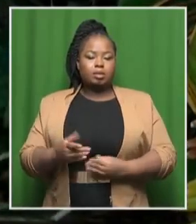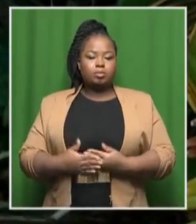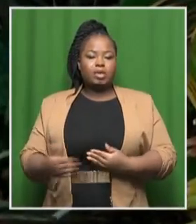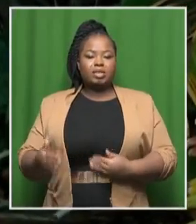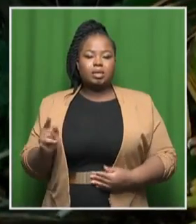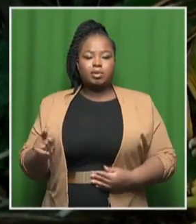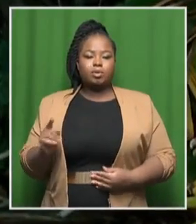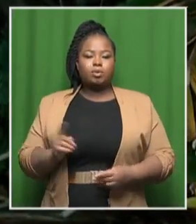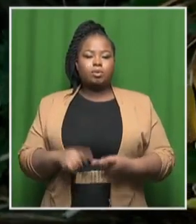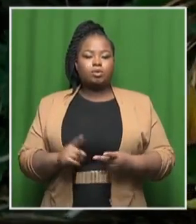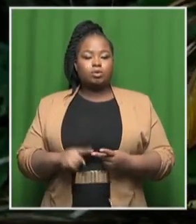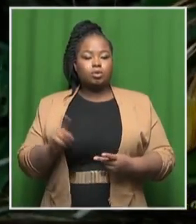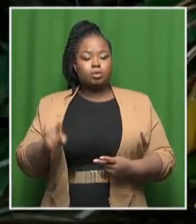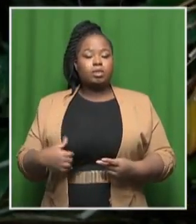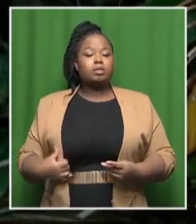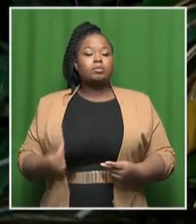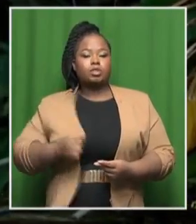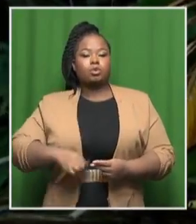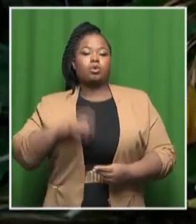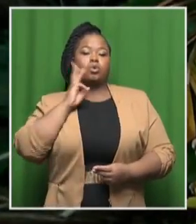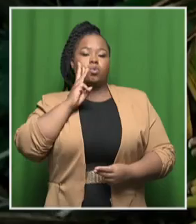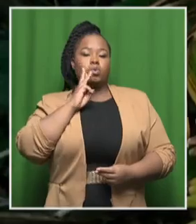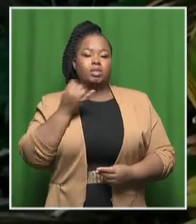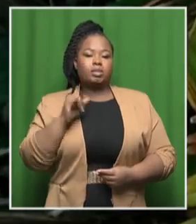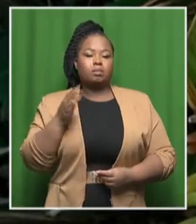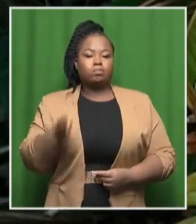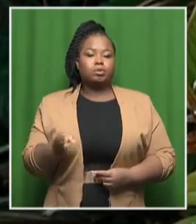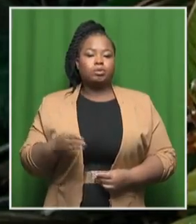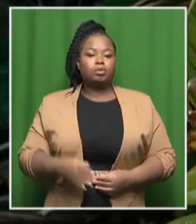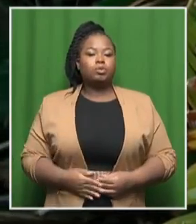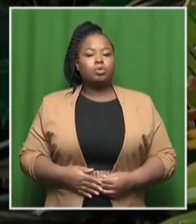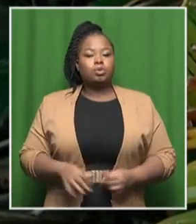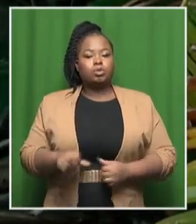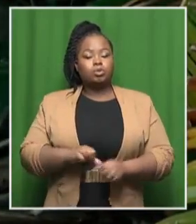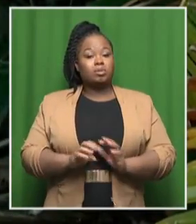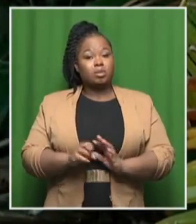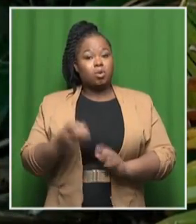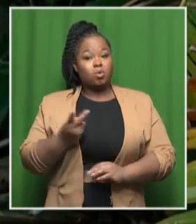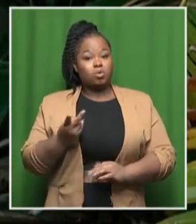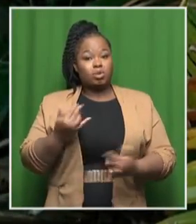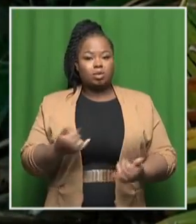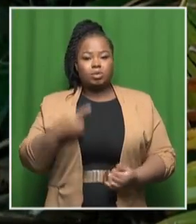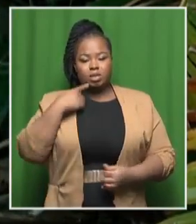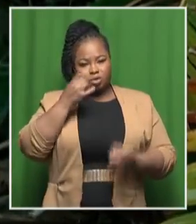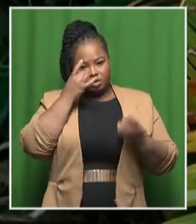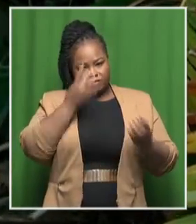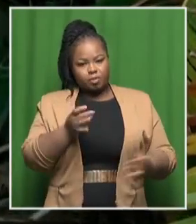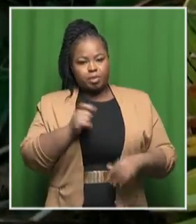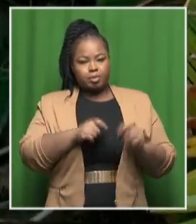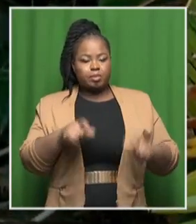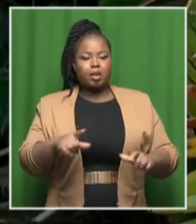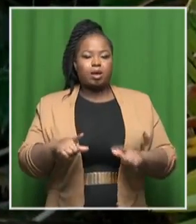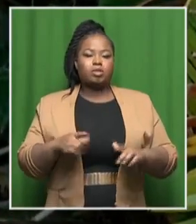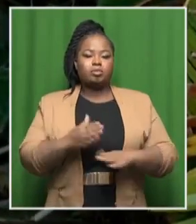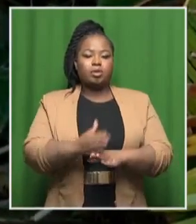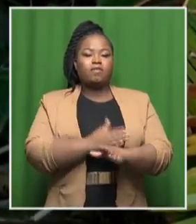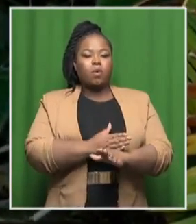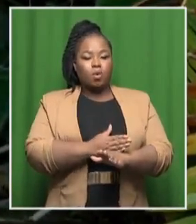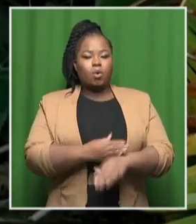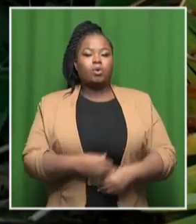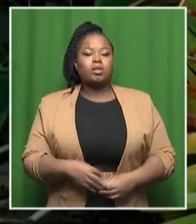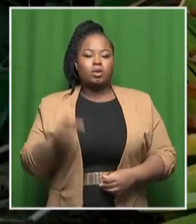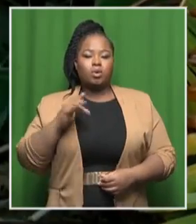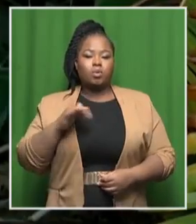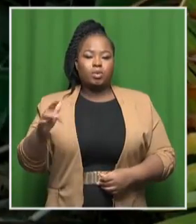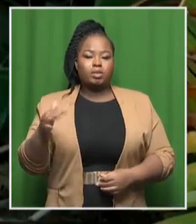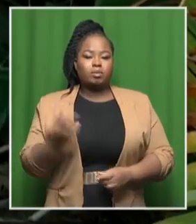try and ensure our taps don't run dry, speaking about social media outlets that they take out to tell people that they're going to have certain out at a certain time, but